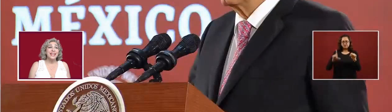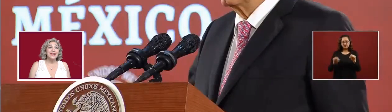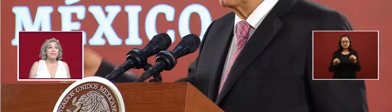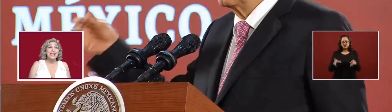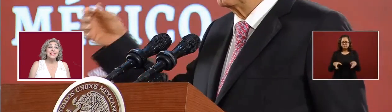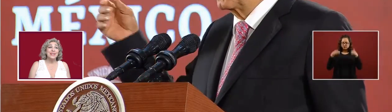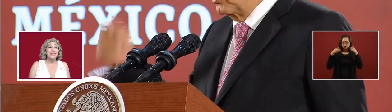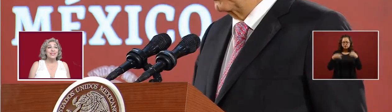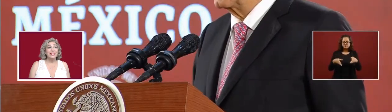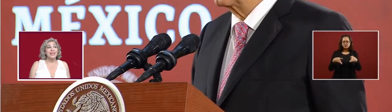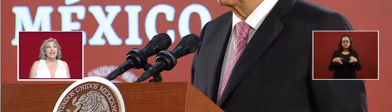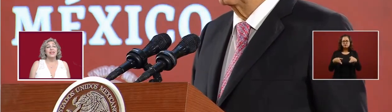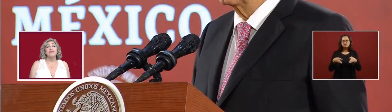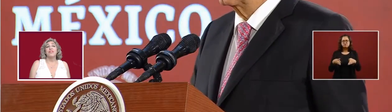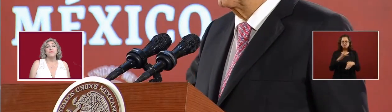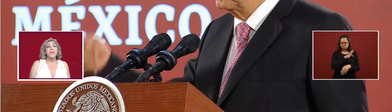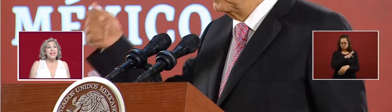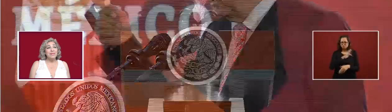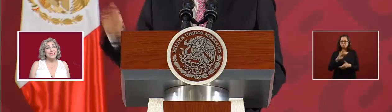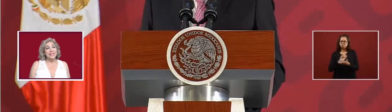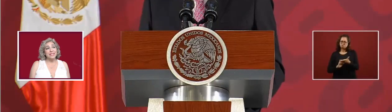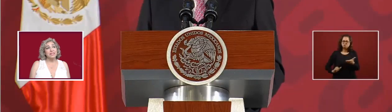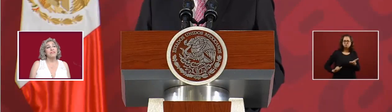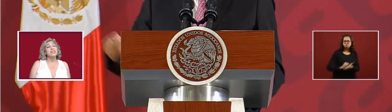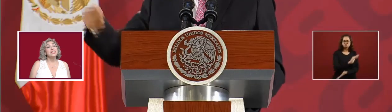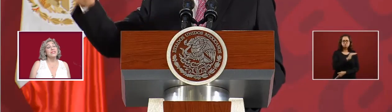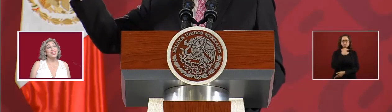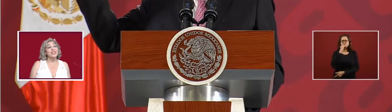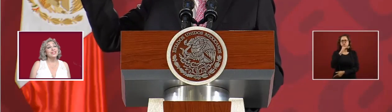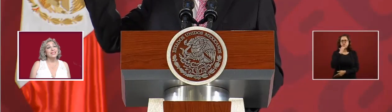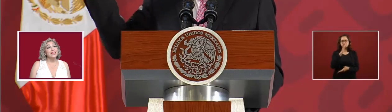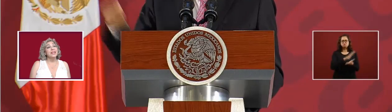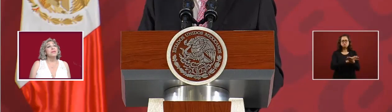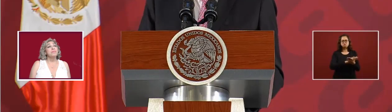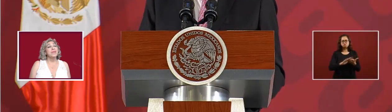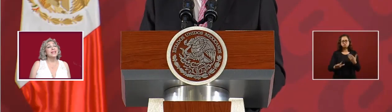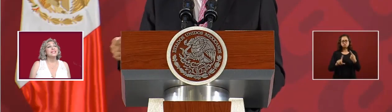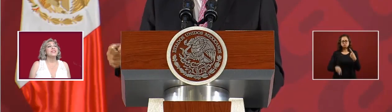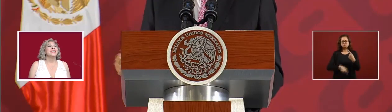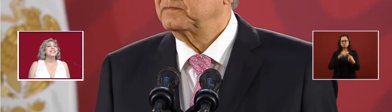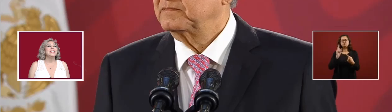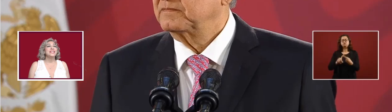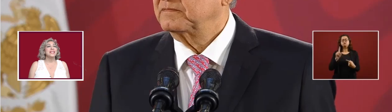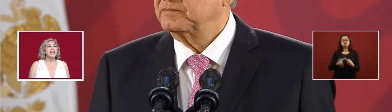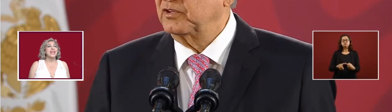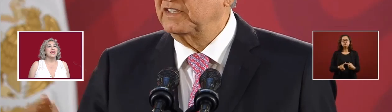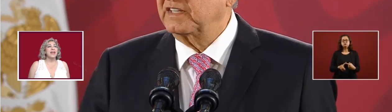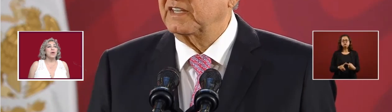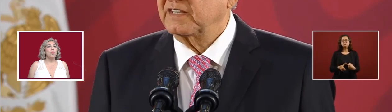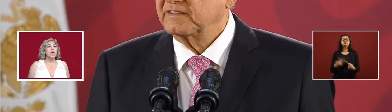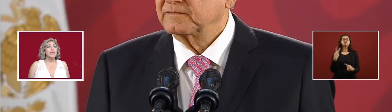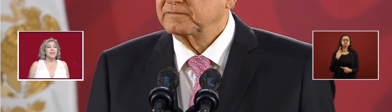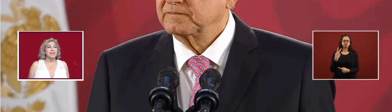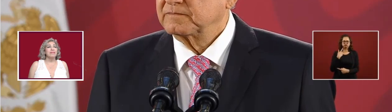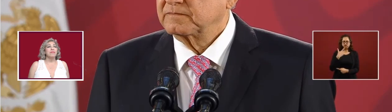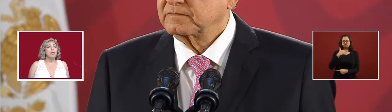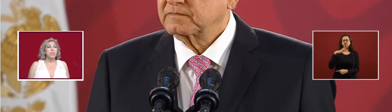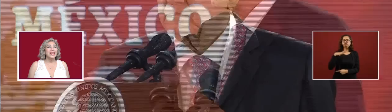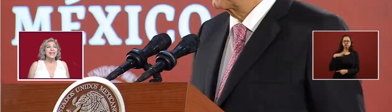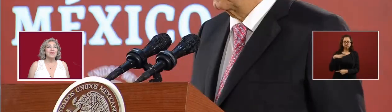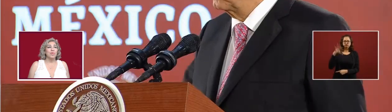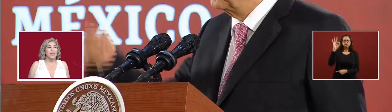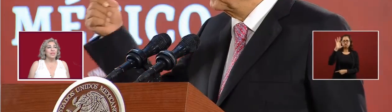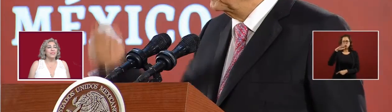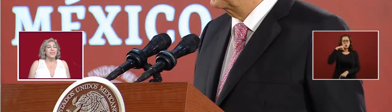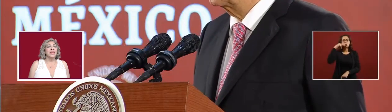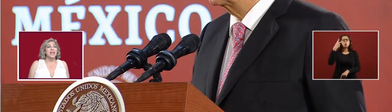in the case of Mexico for many reasons first of all because there exists a will a